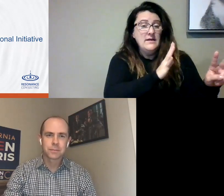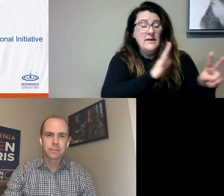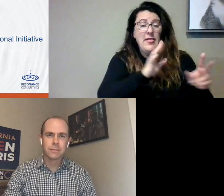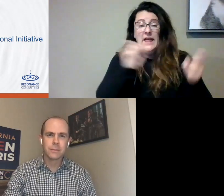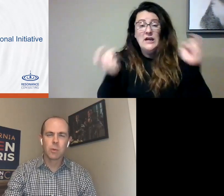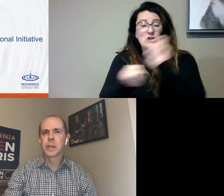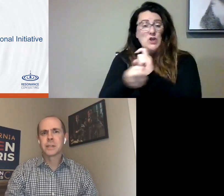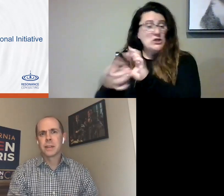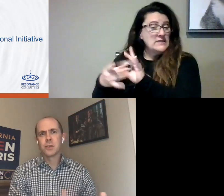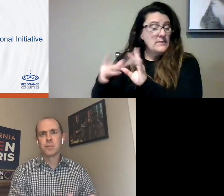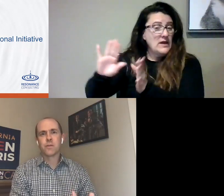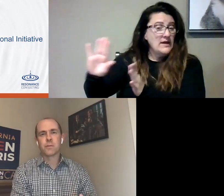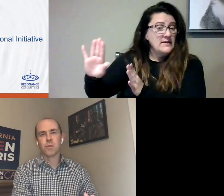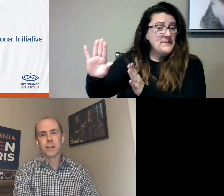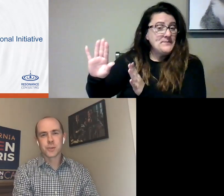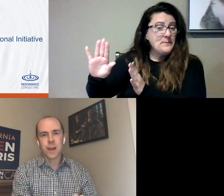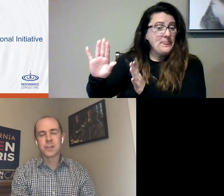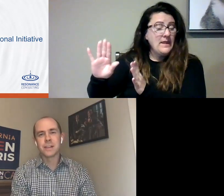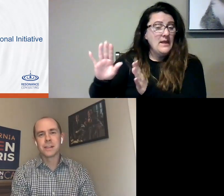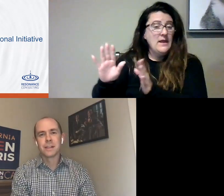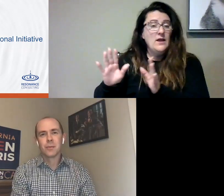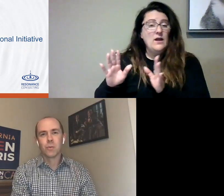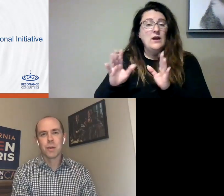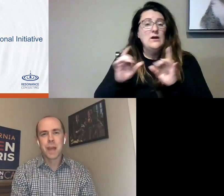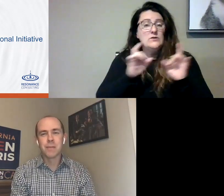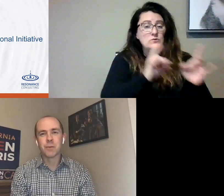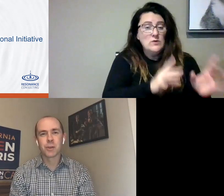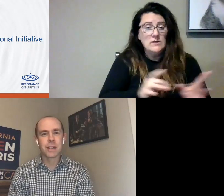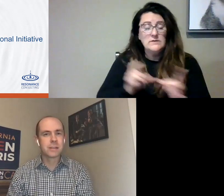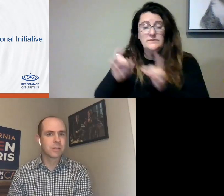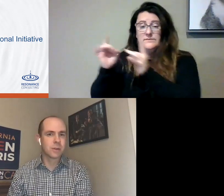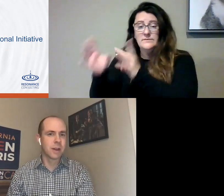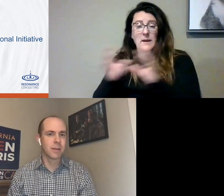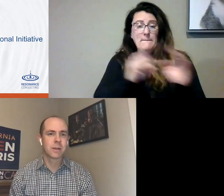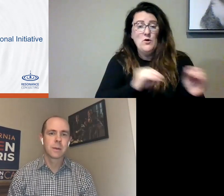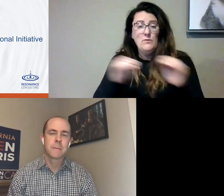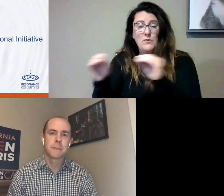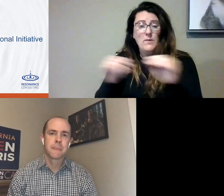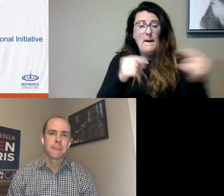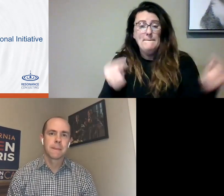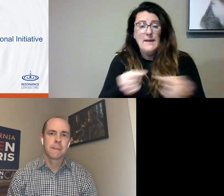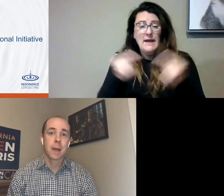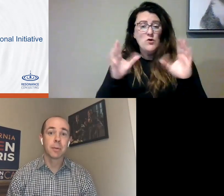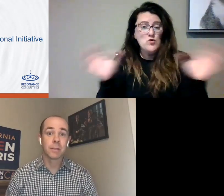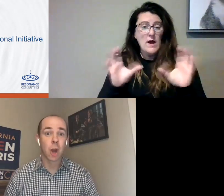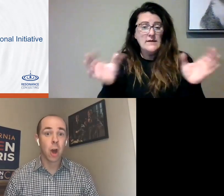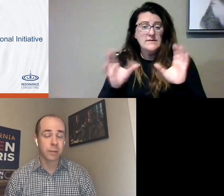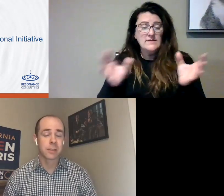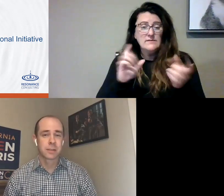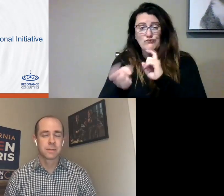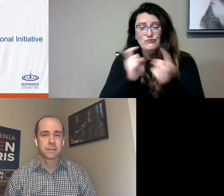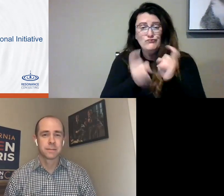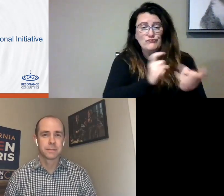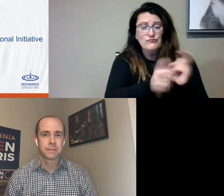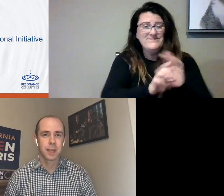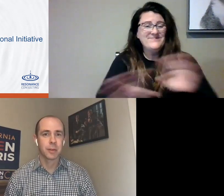subject? Will we continue to move from one tragedy, one painful crisis to another? I believe that all of